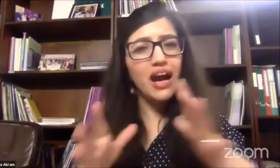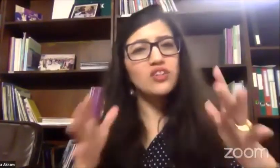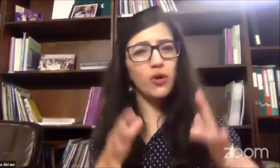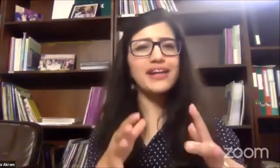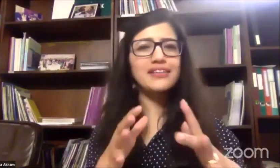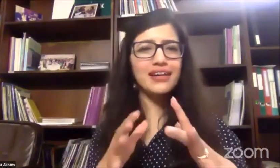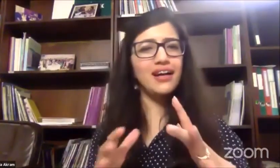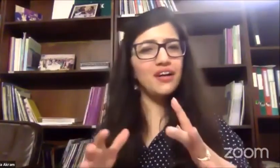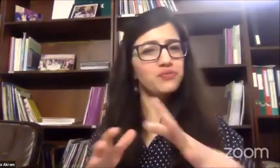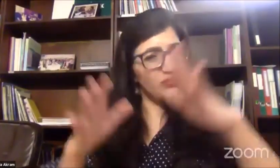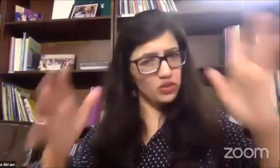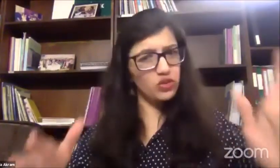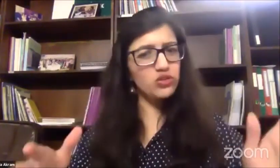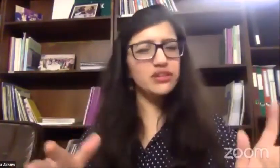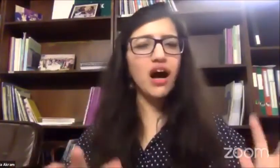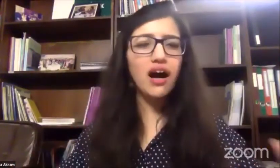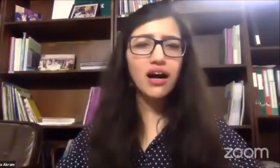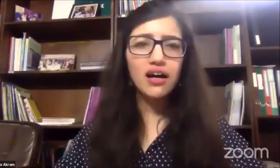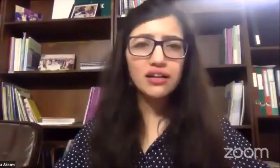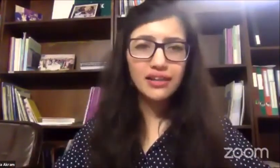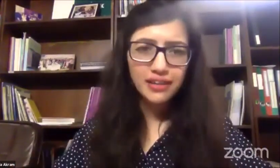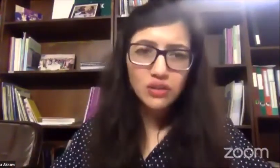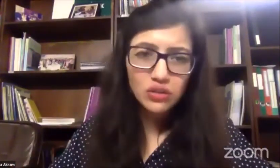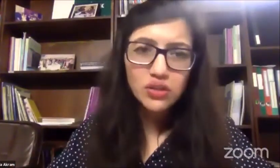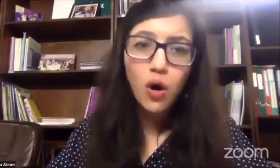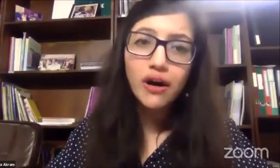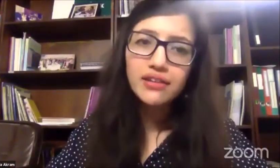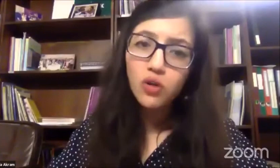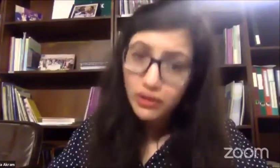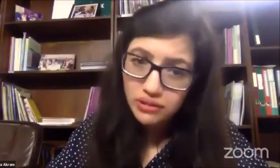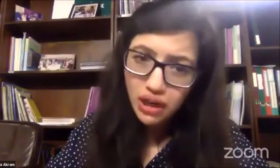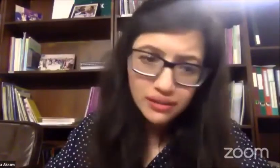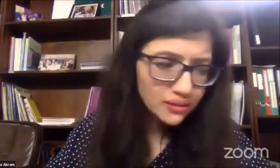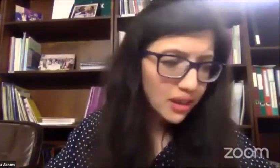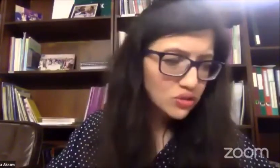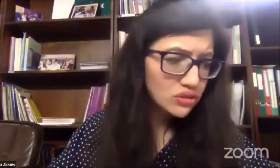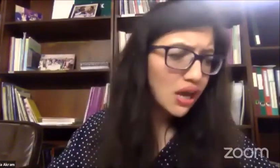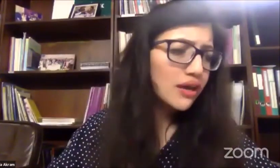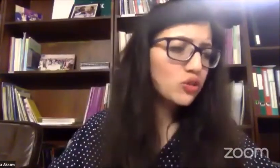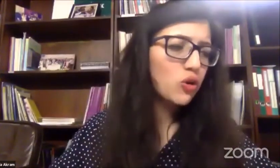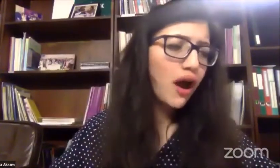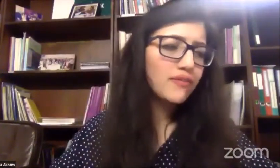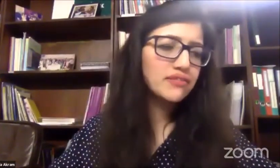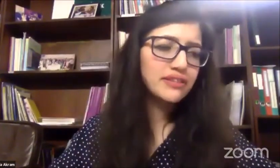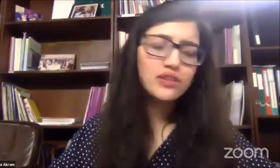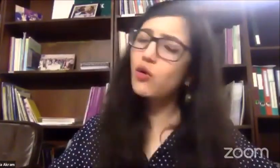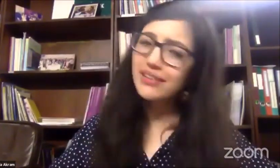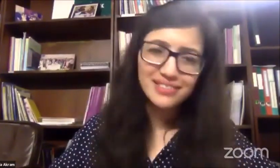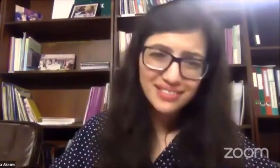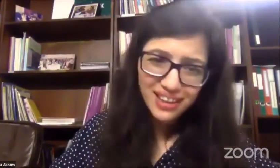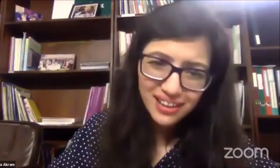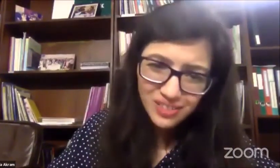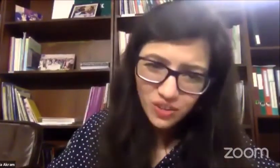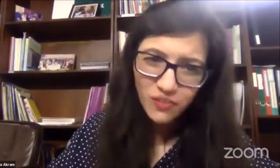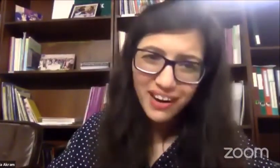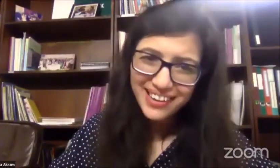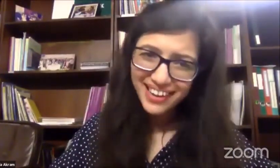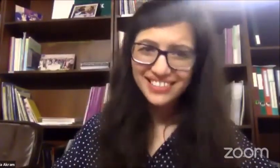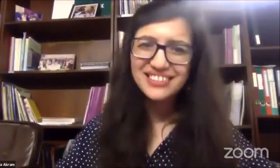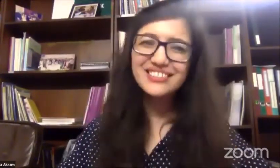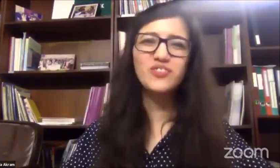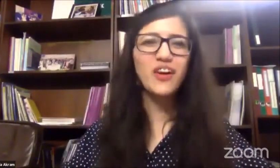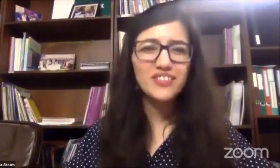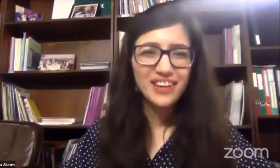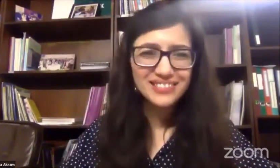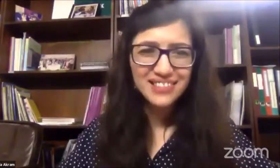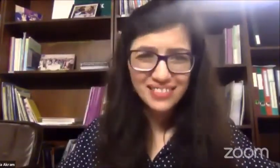we are going to the discussion on the question answer session. So I will request Shobha here